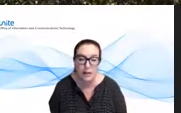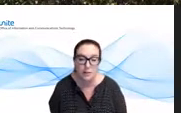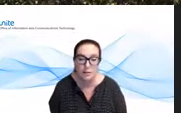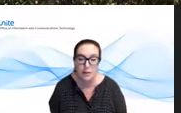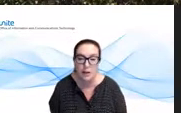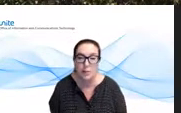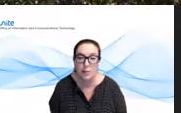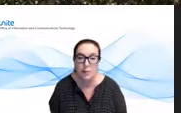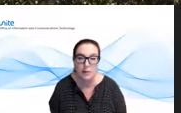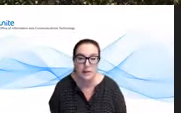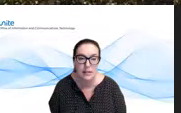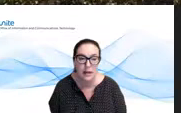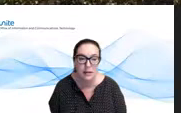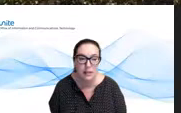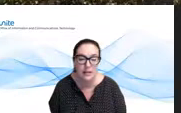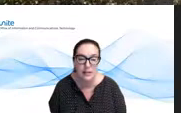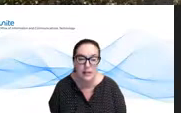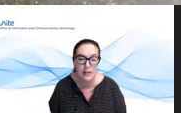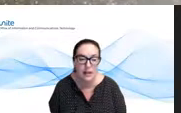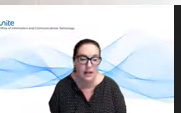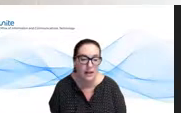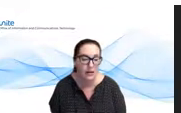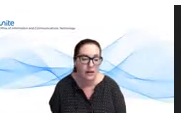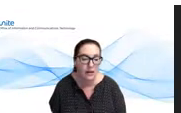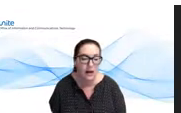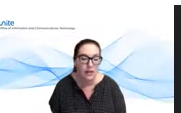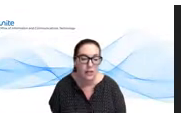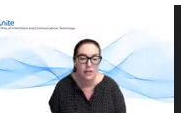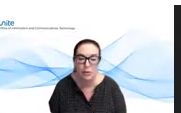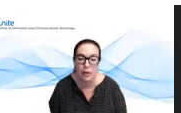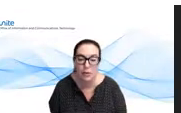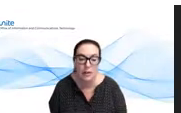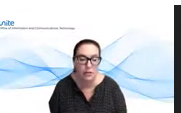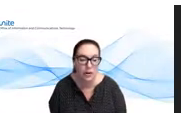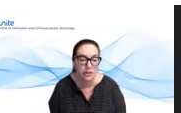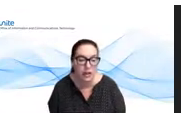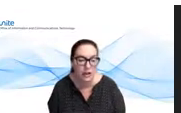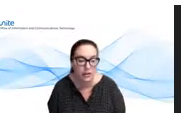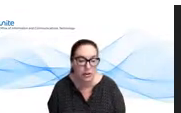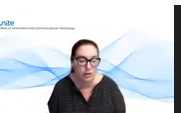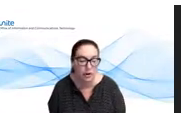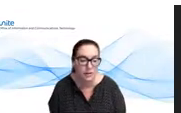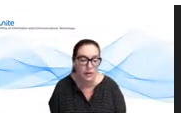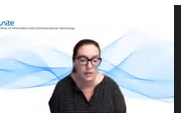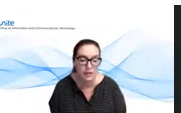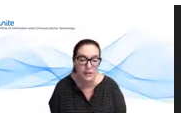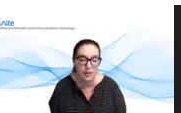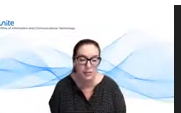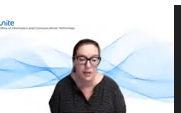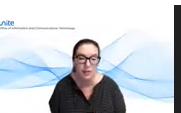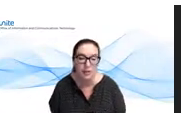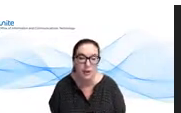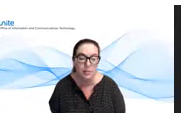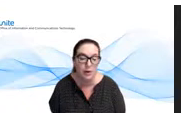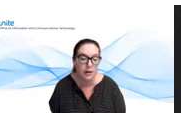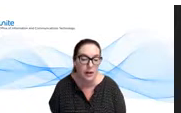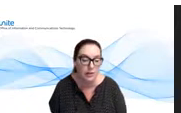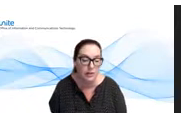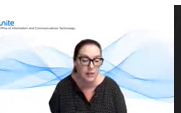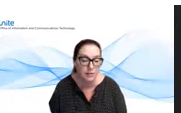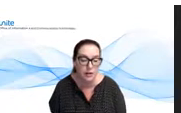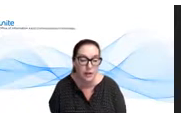this presentation, can you progress on the slide, please? Thank you. Things are really starting to change across the UN system, and under